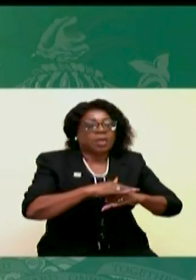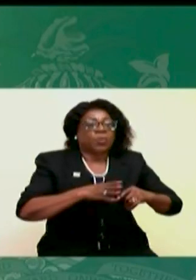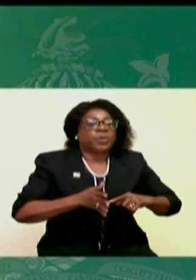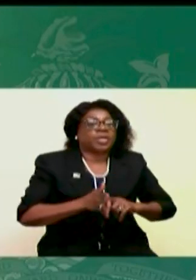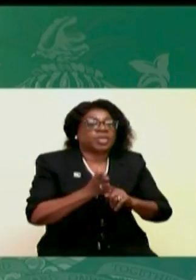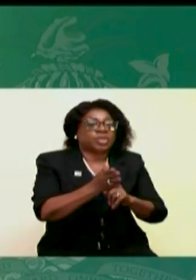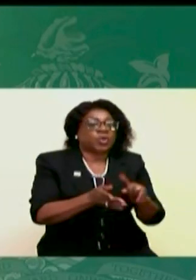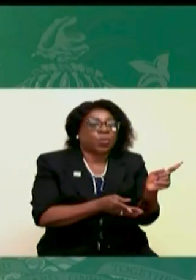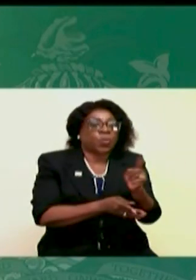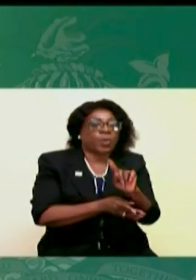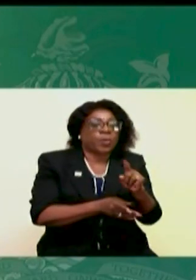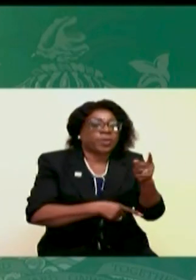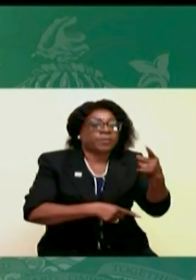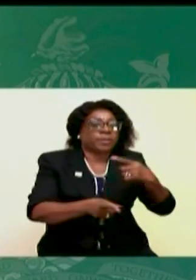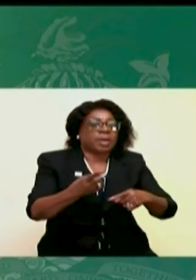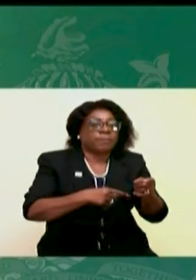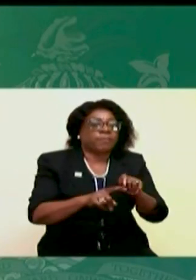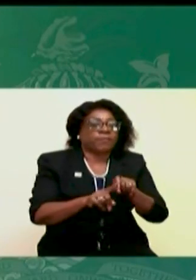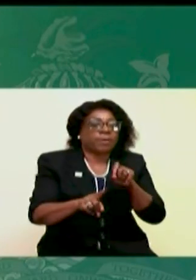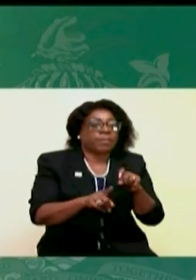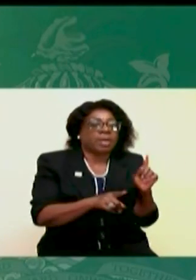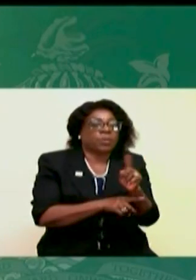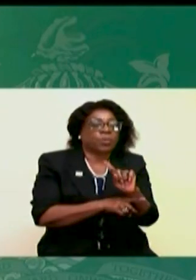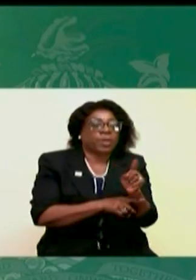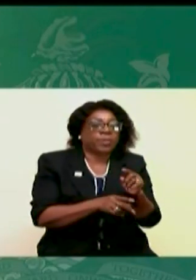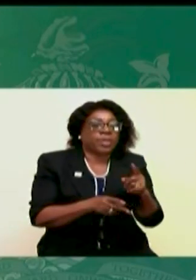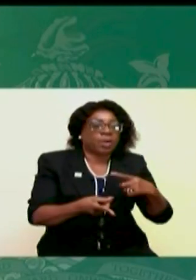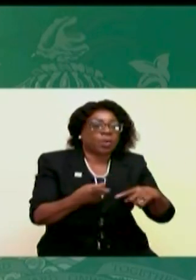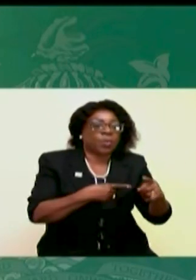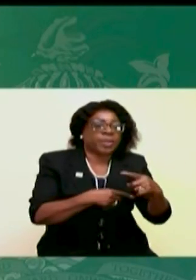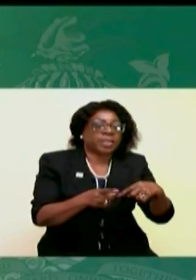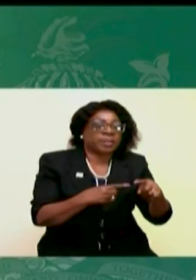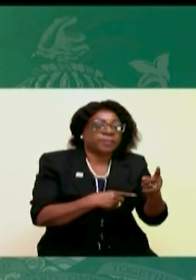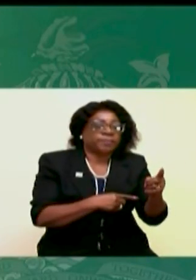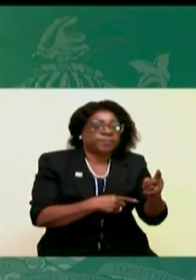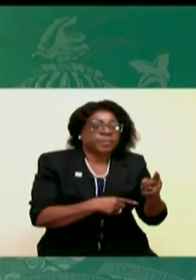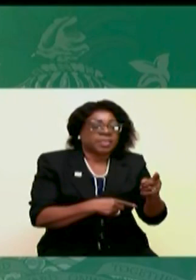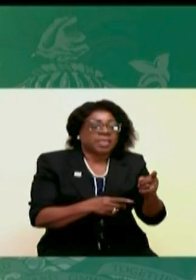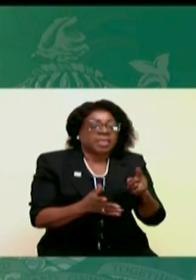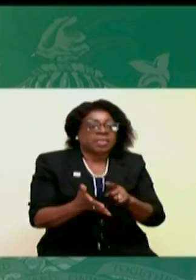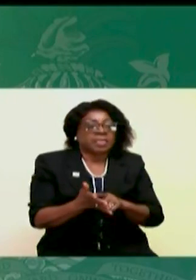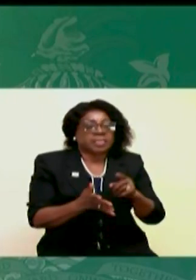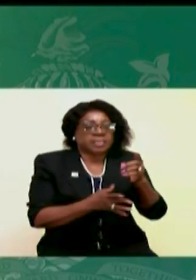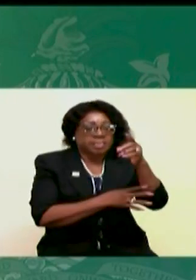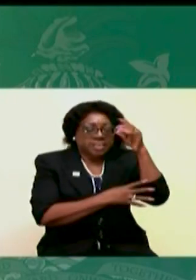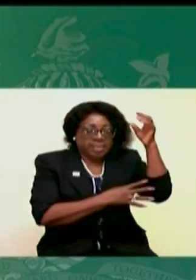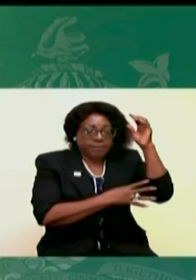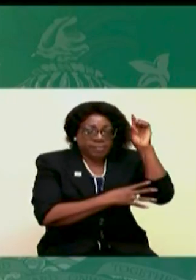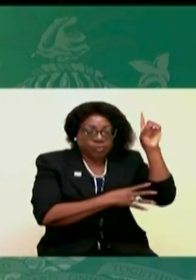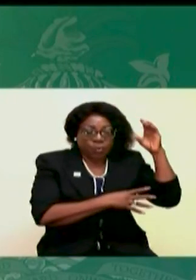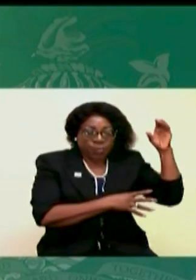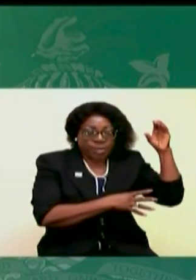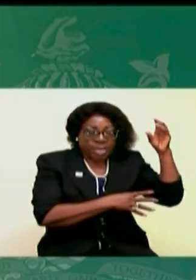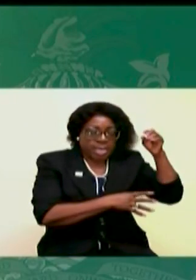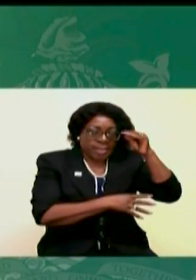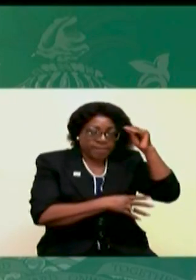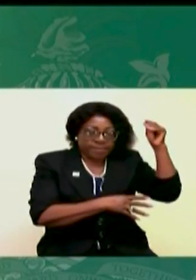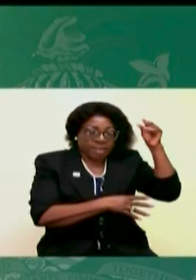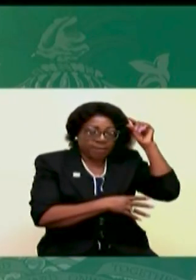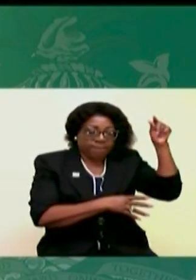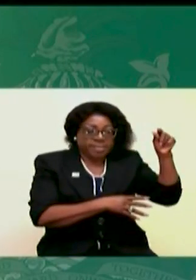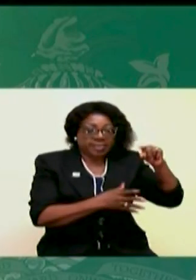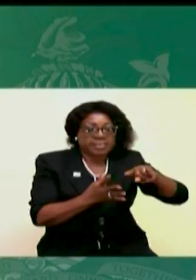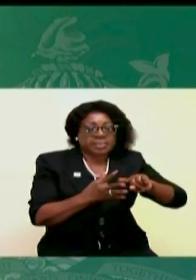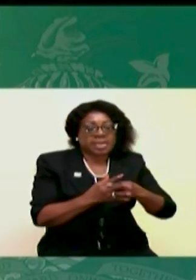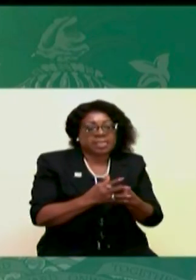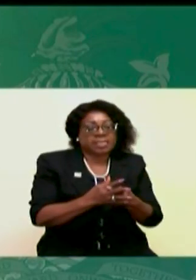we've come from and where we're going. Madam Speaker, this Davis Cooper administration started its